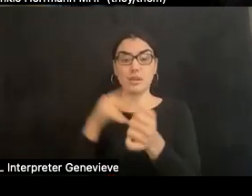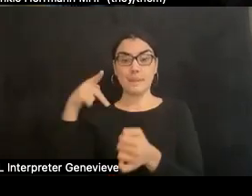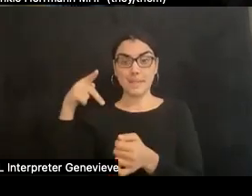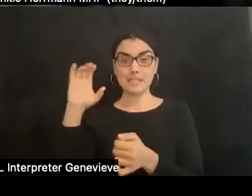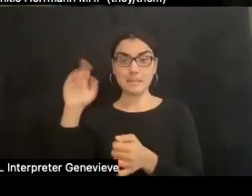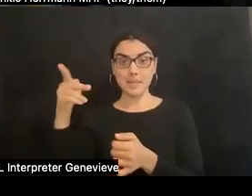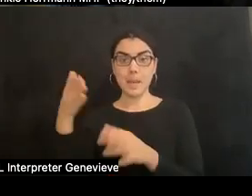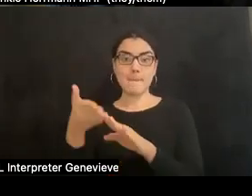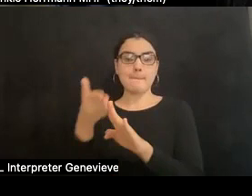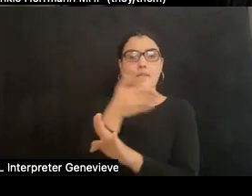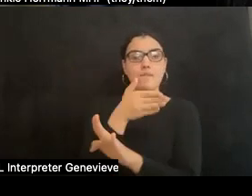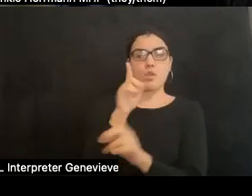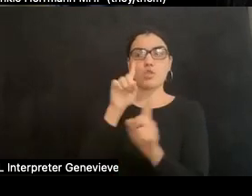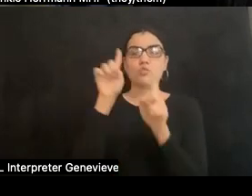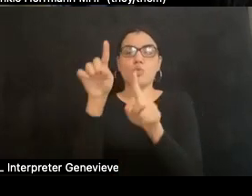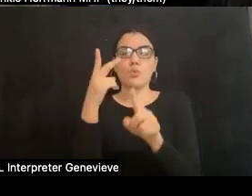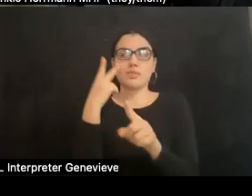referral.